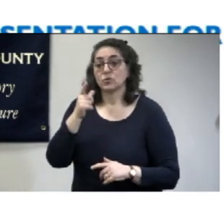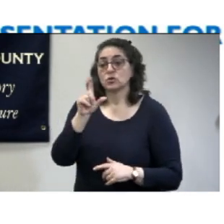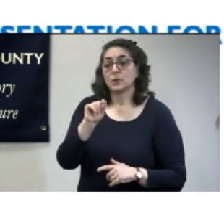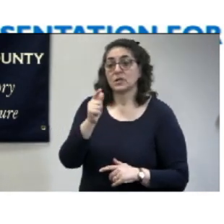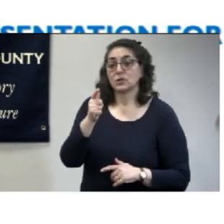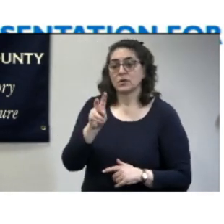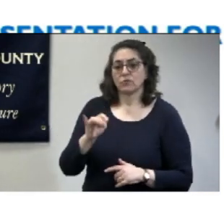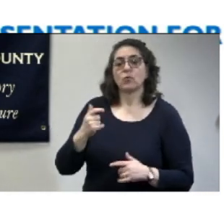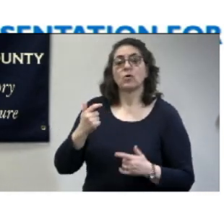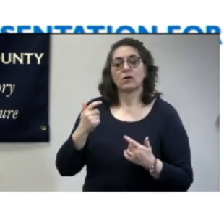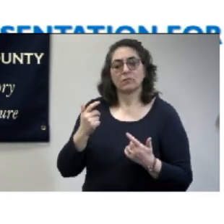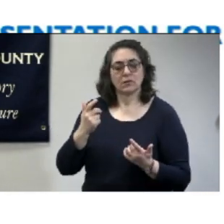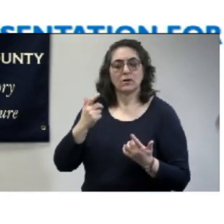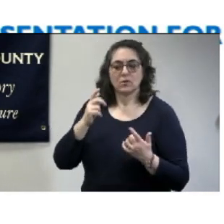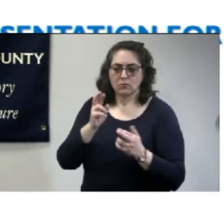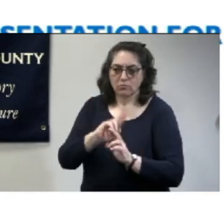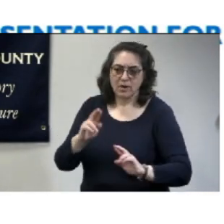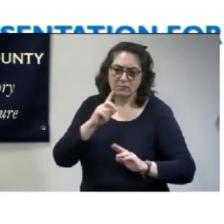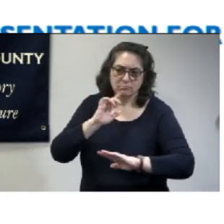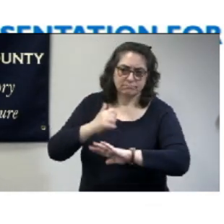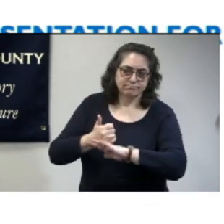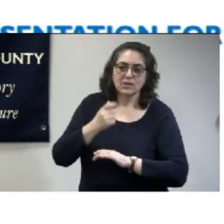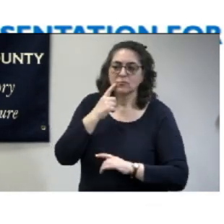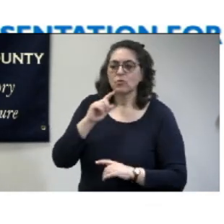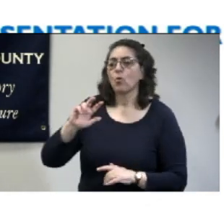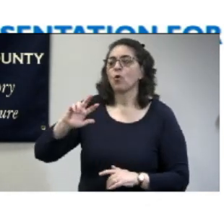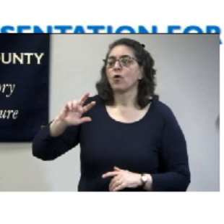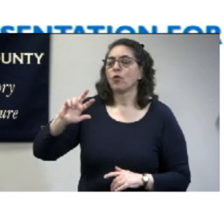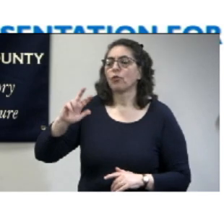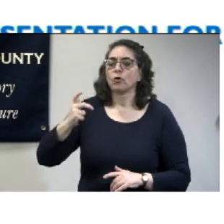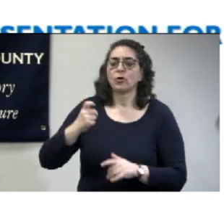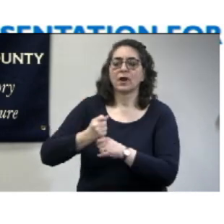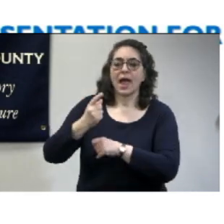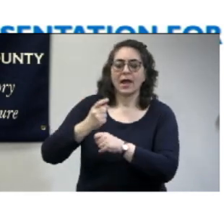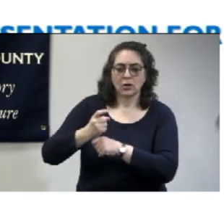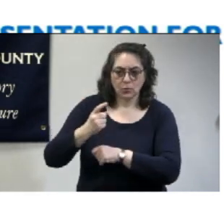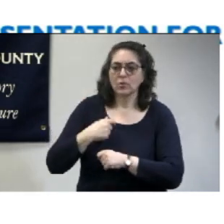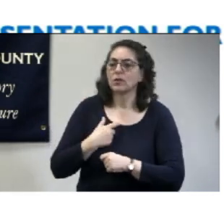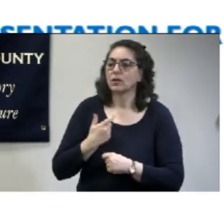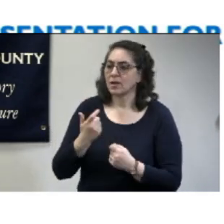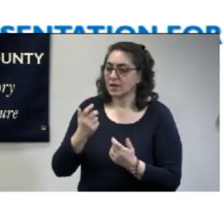forum, and we're expecting an increase of attendees as well.